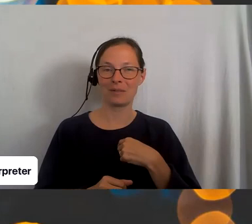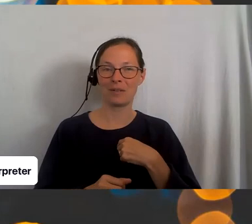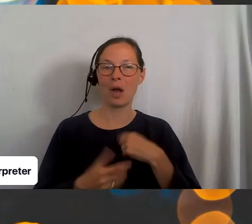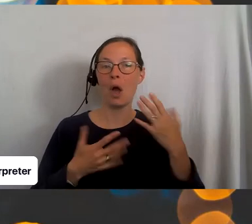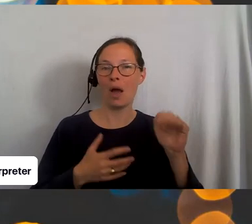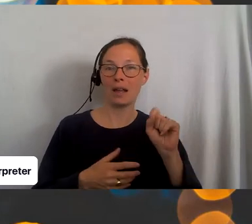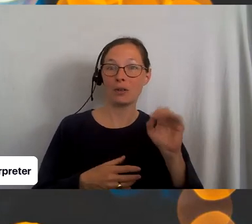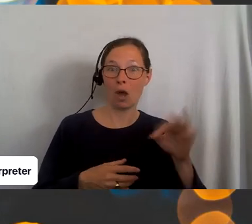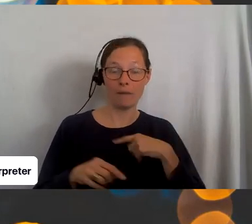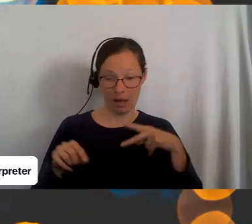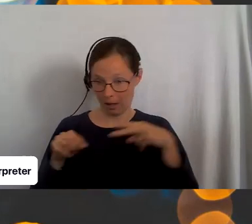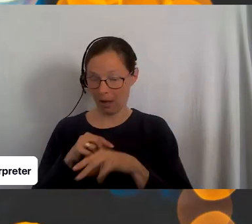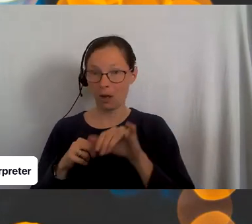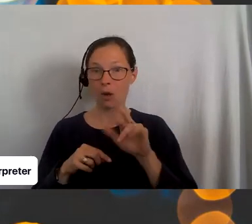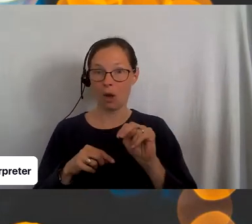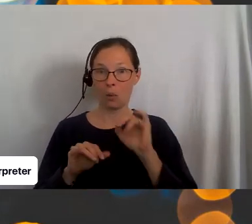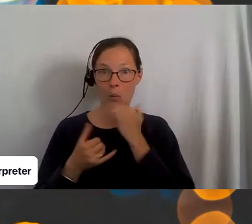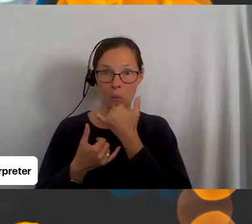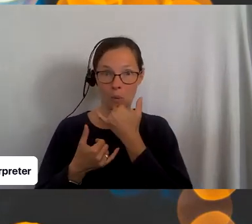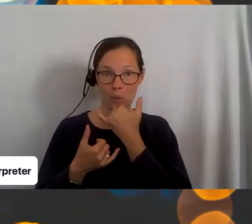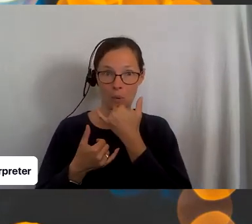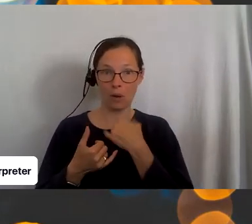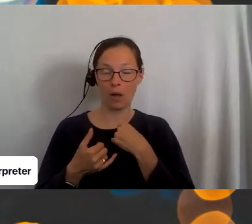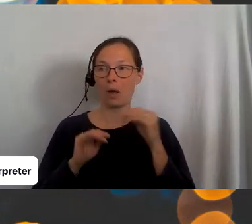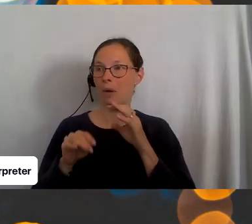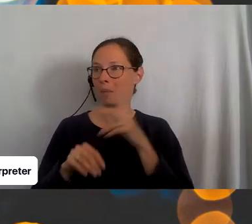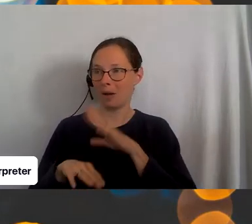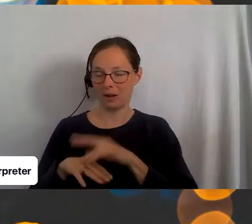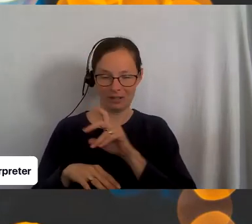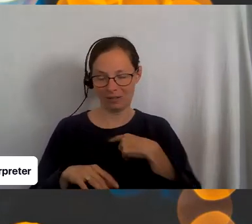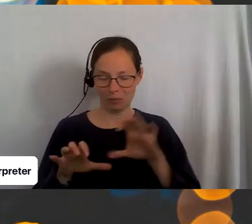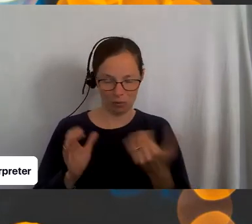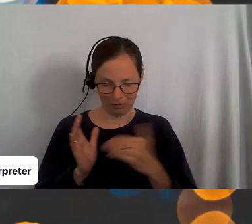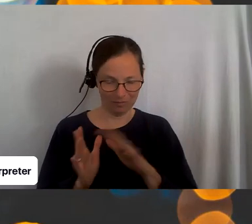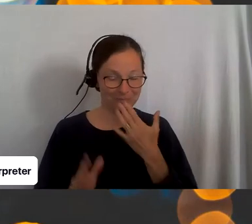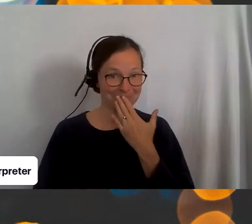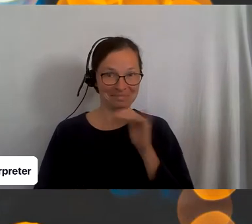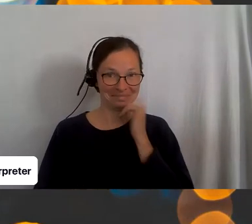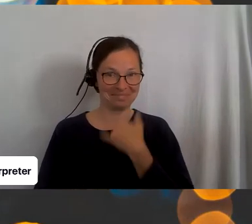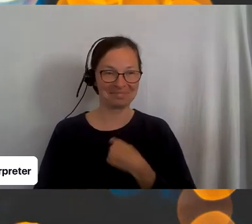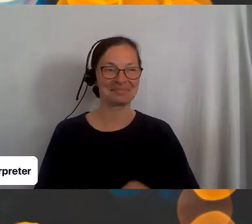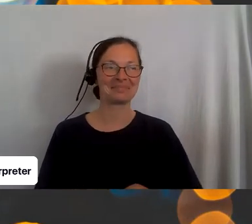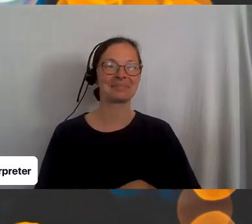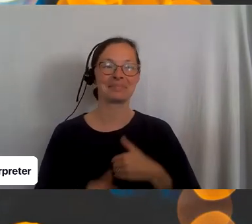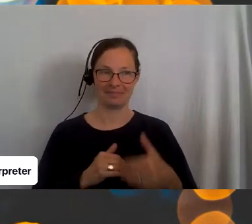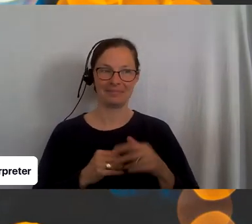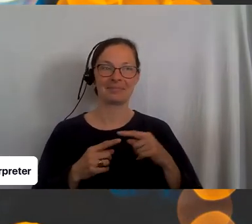already and cut the yarn. And I put it back on the needle. So I'm doing it again. Okay. So now this is a knit.